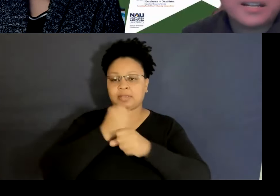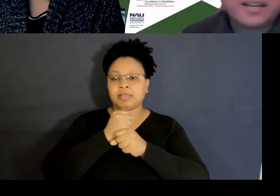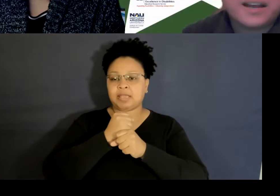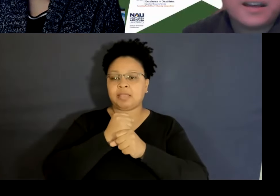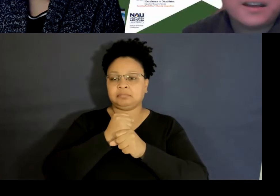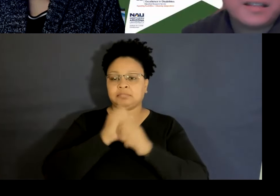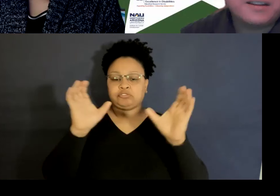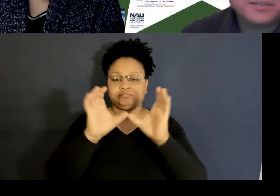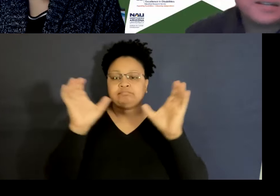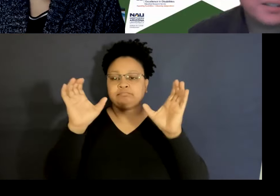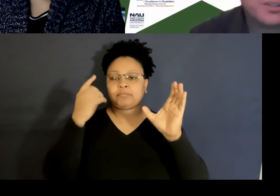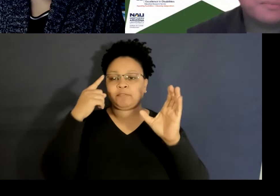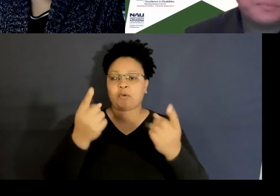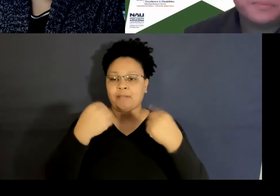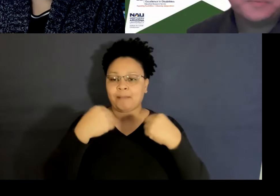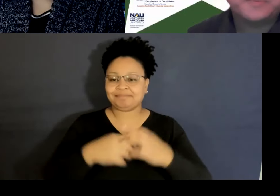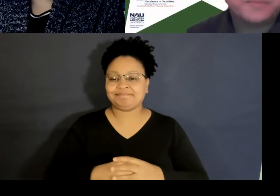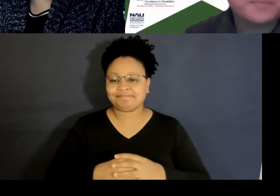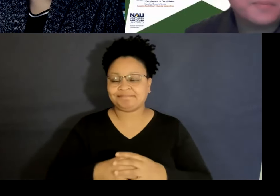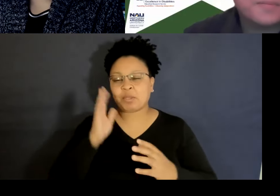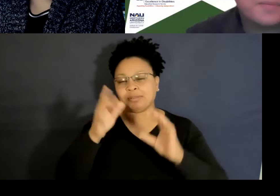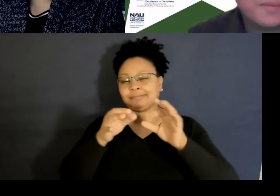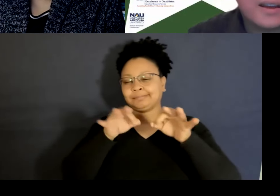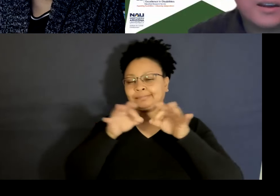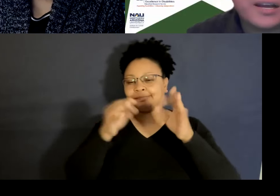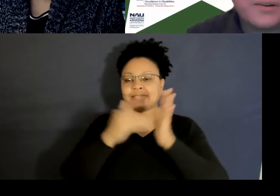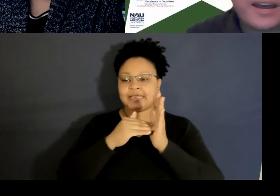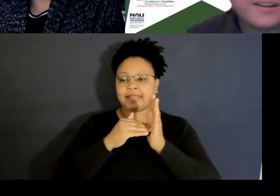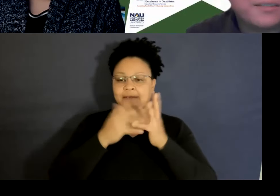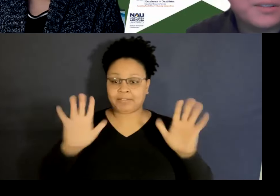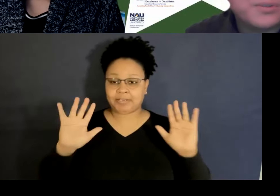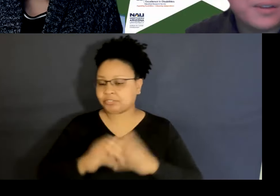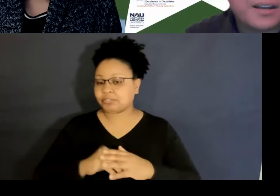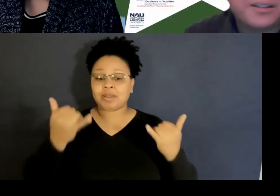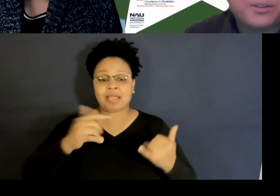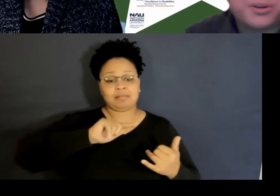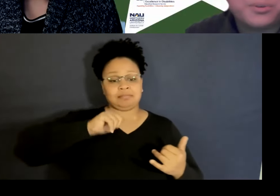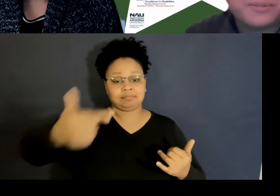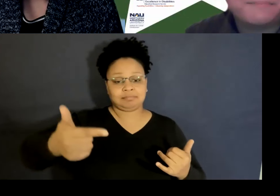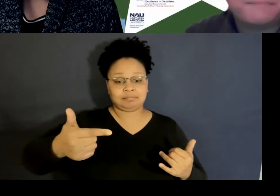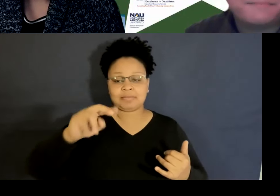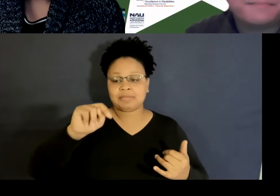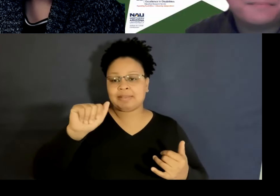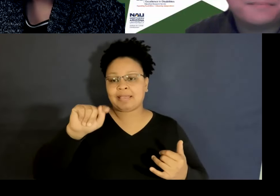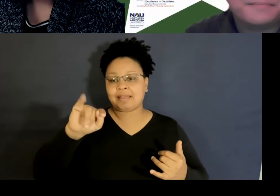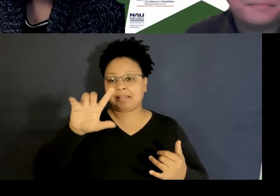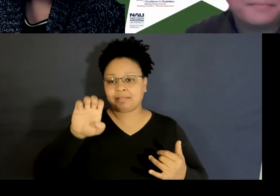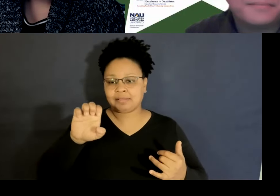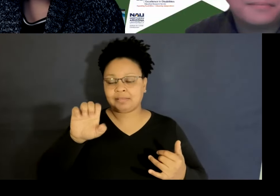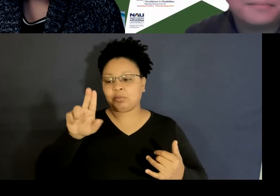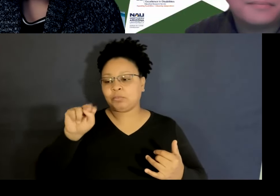mention that again at the end of today's session. I will now hand it off to Natalie Luna Rose.